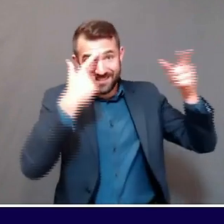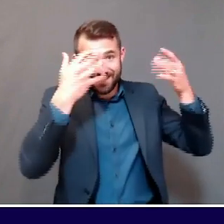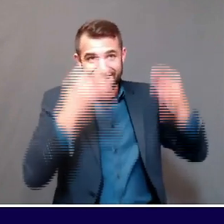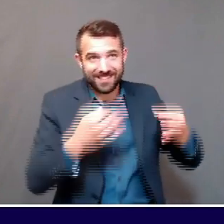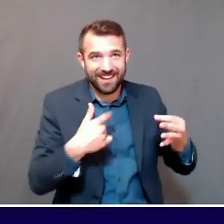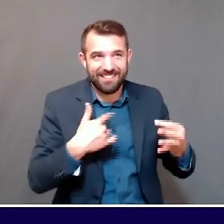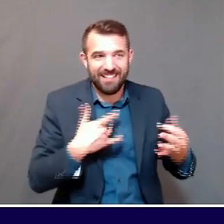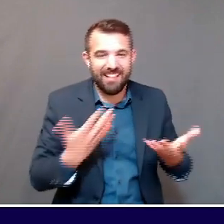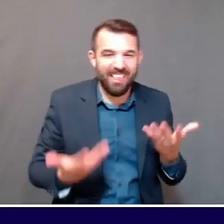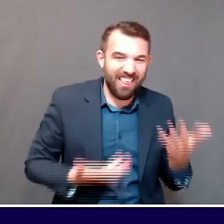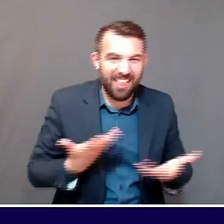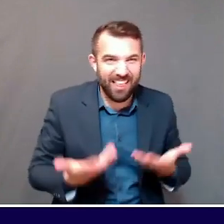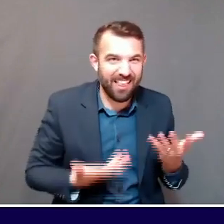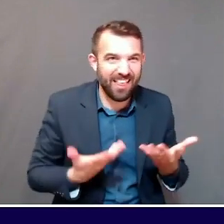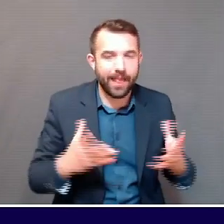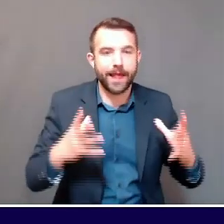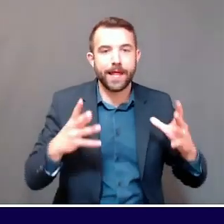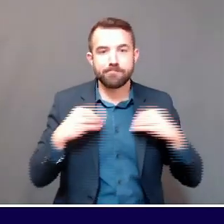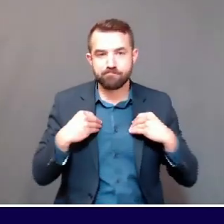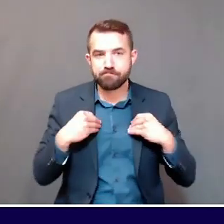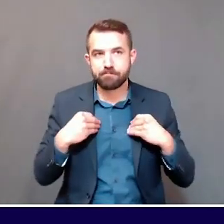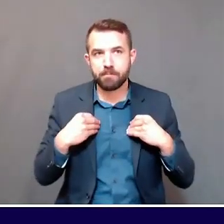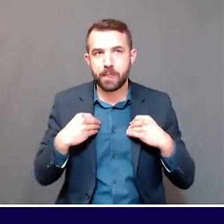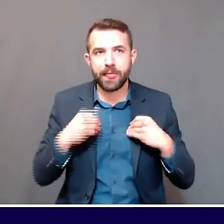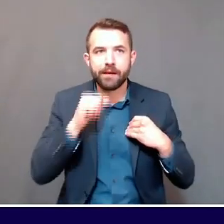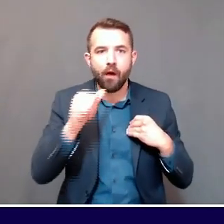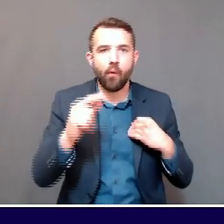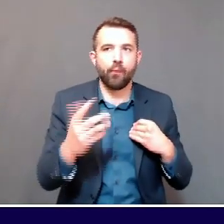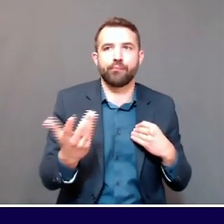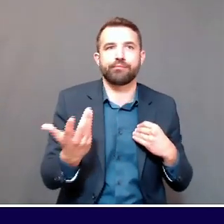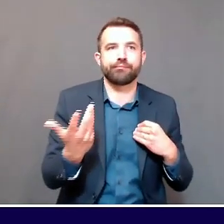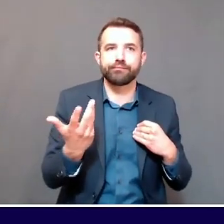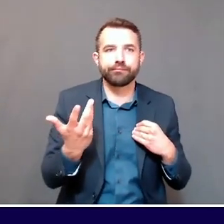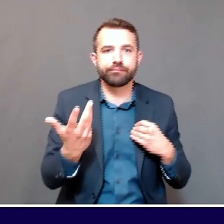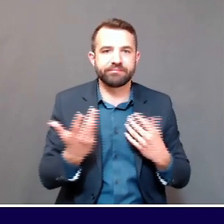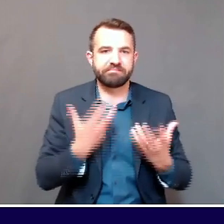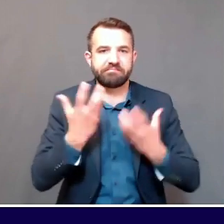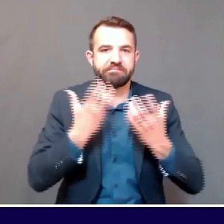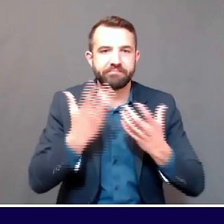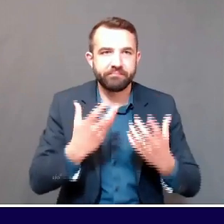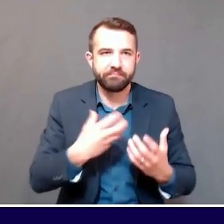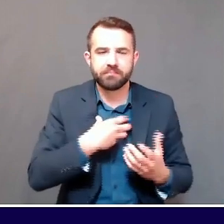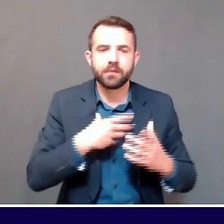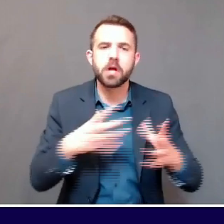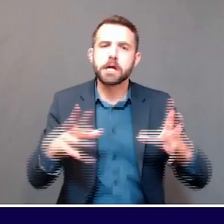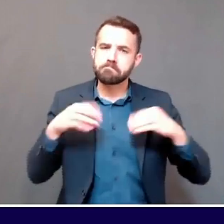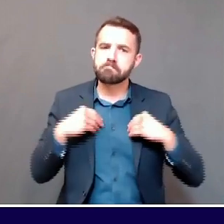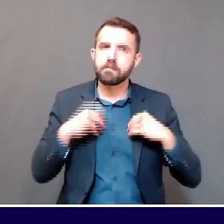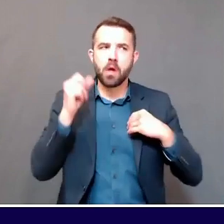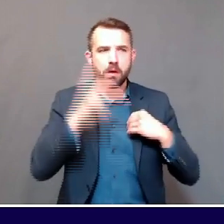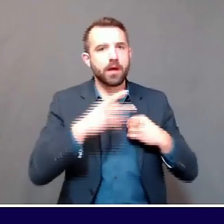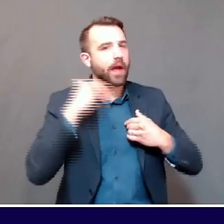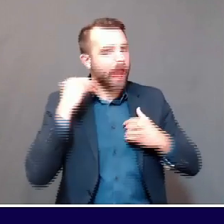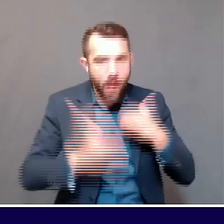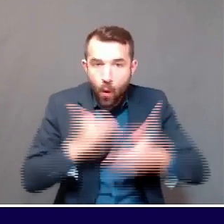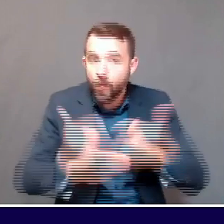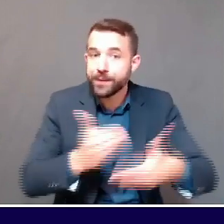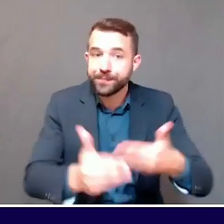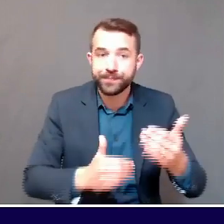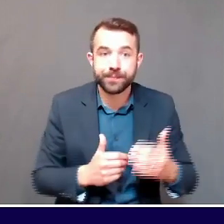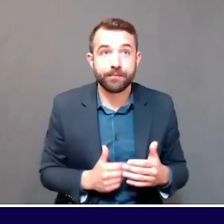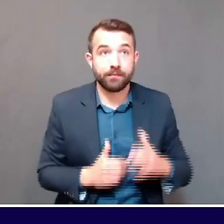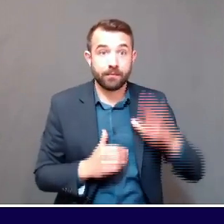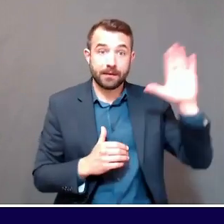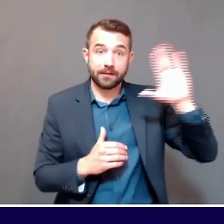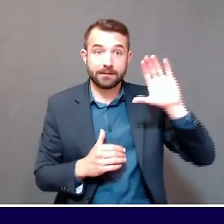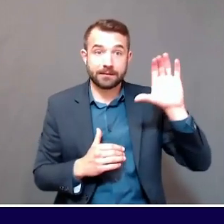are. And so from my perspective, working primarily with CDC and ASPR, I have a lot of respect for them and